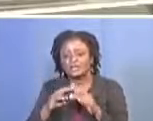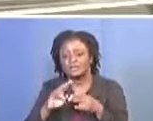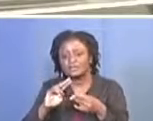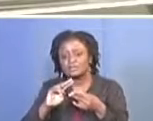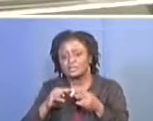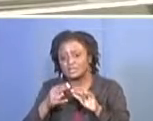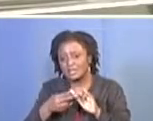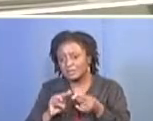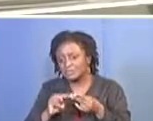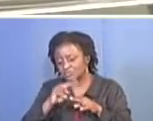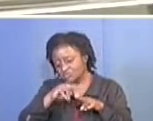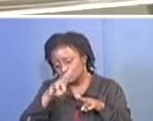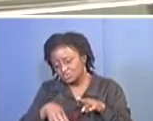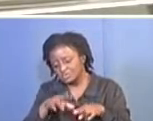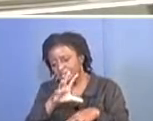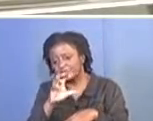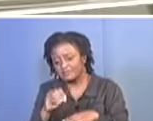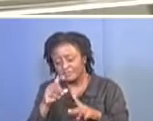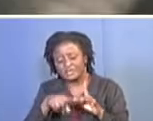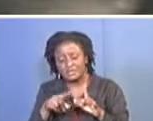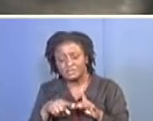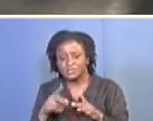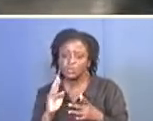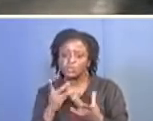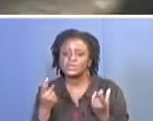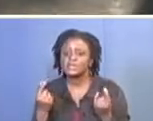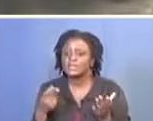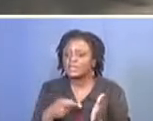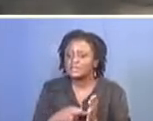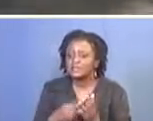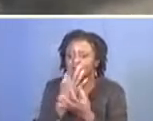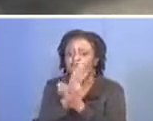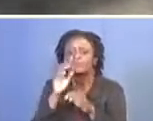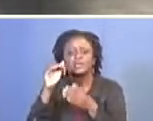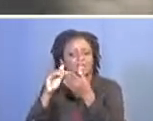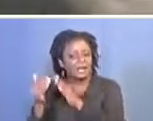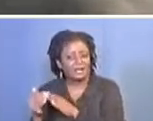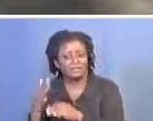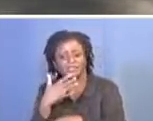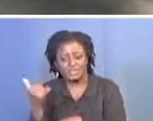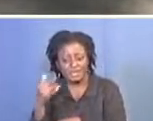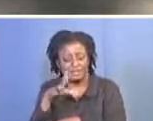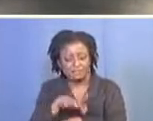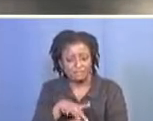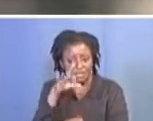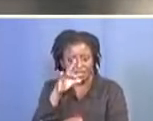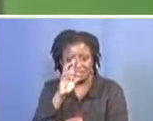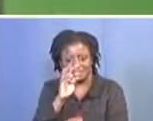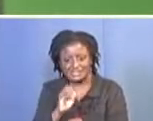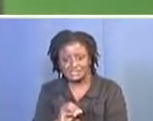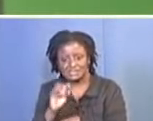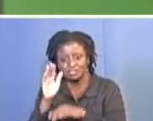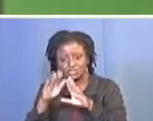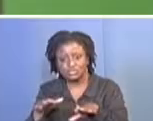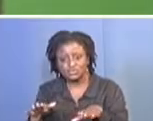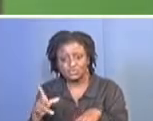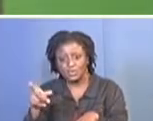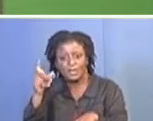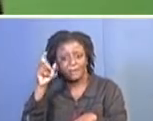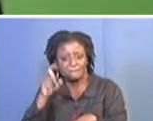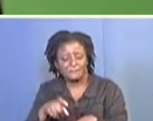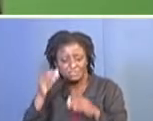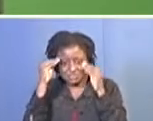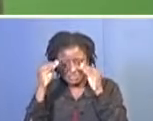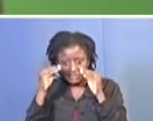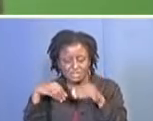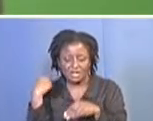50. We did this in the Freetown area, and they found 60 children. We must sensitize our parents as to the importance